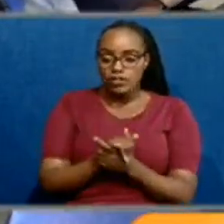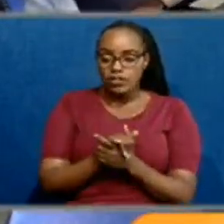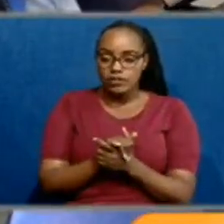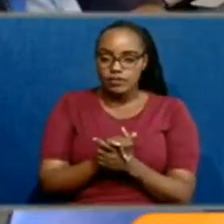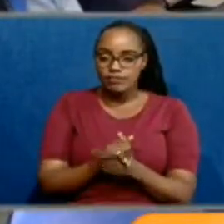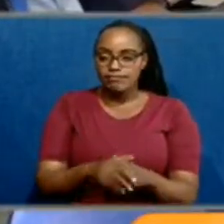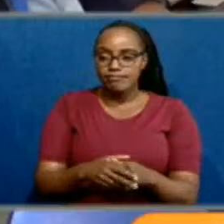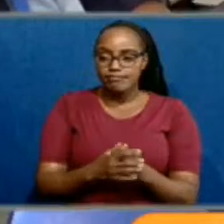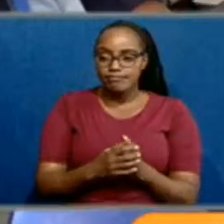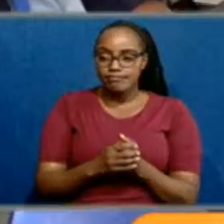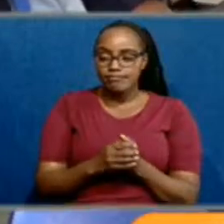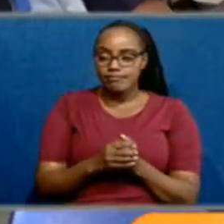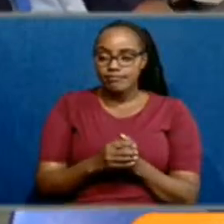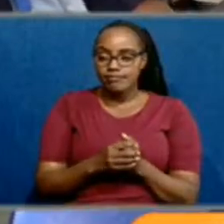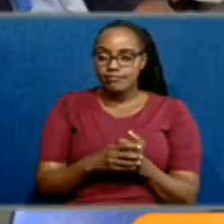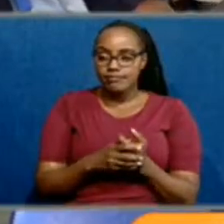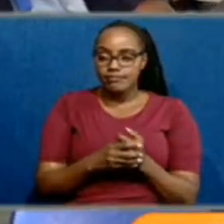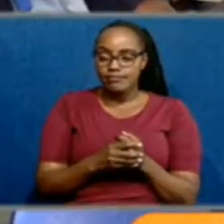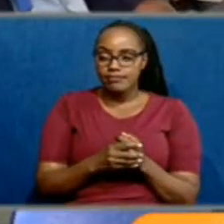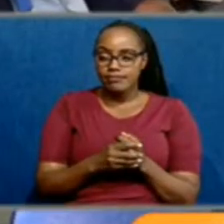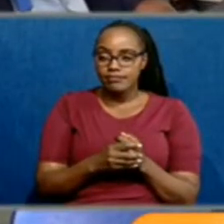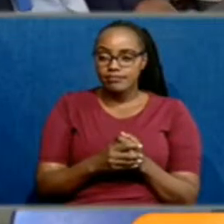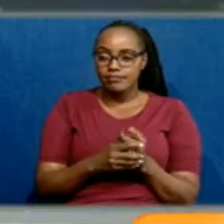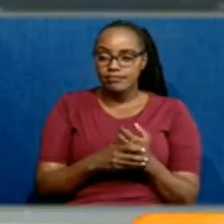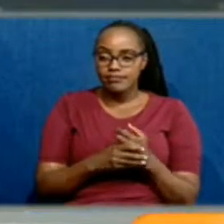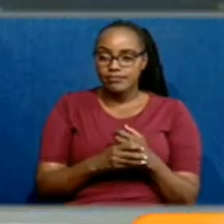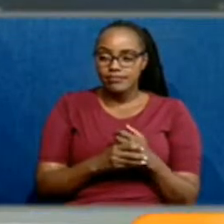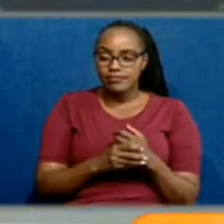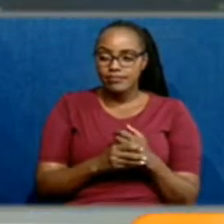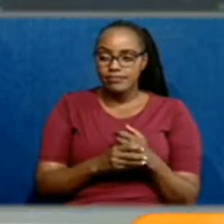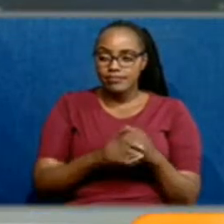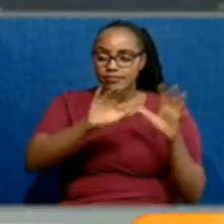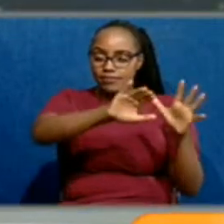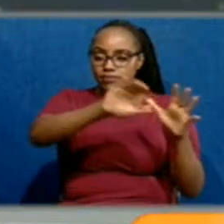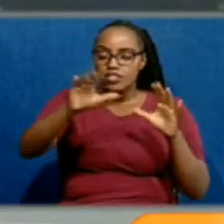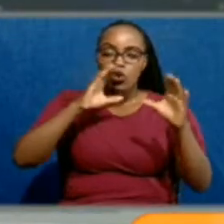Dennis Otieno, Citizen TV. Now, the Communications Authority of